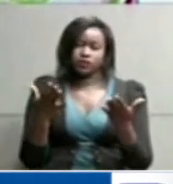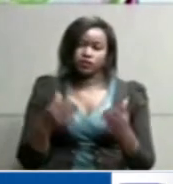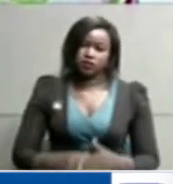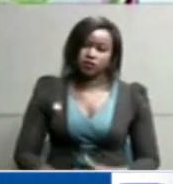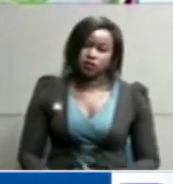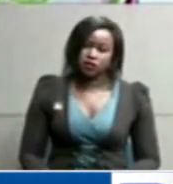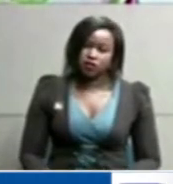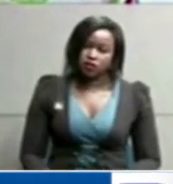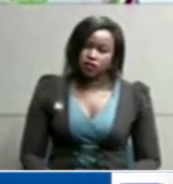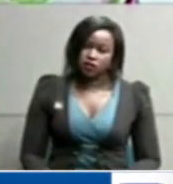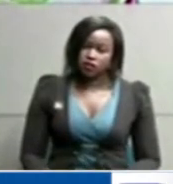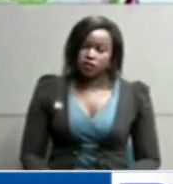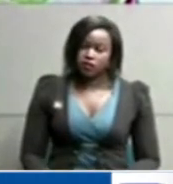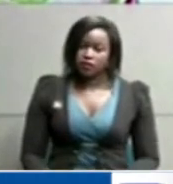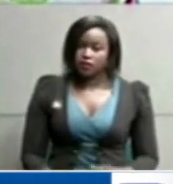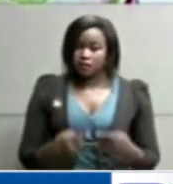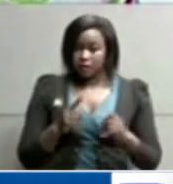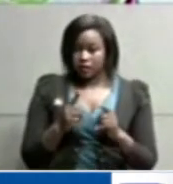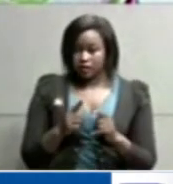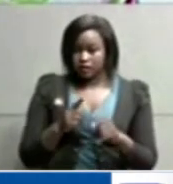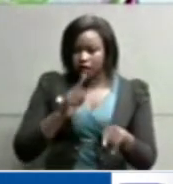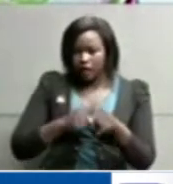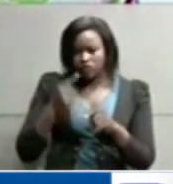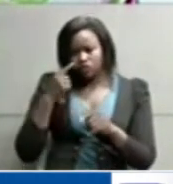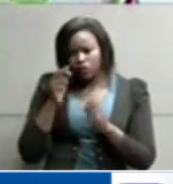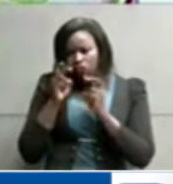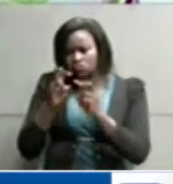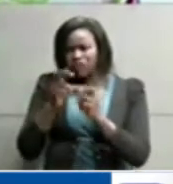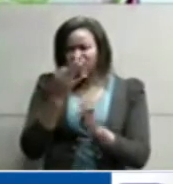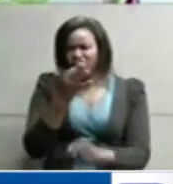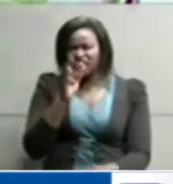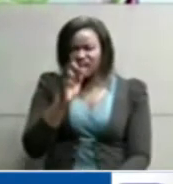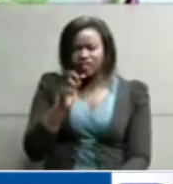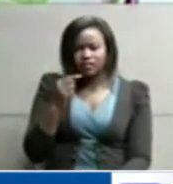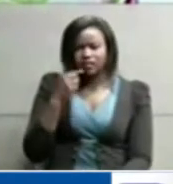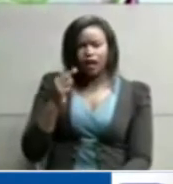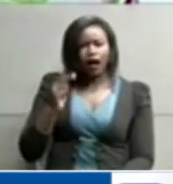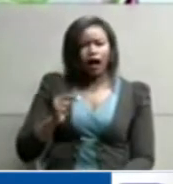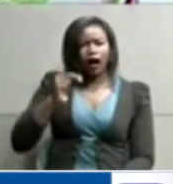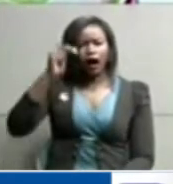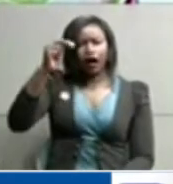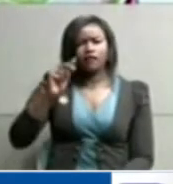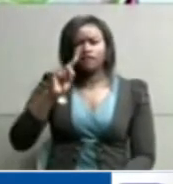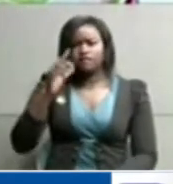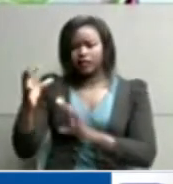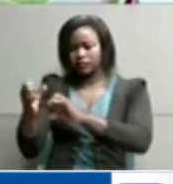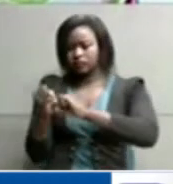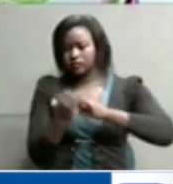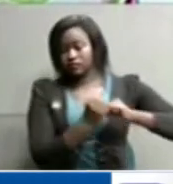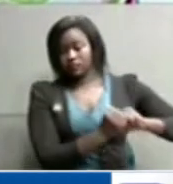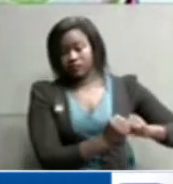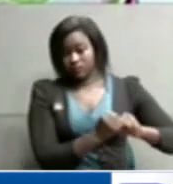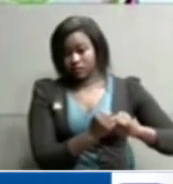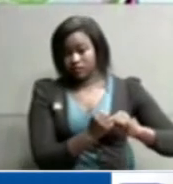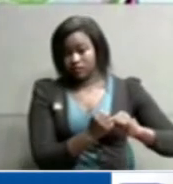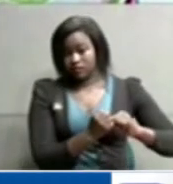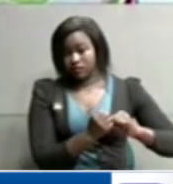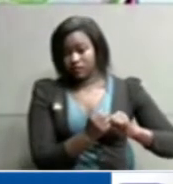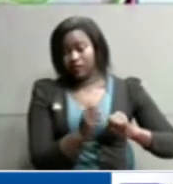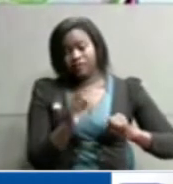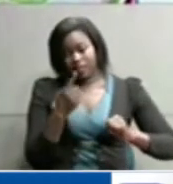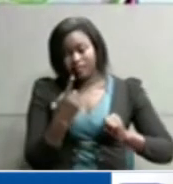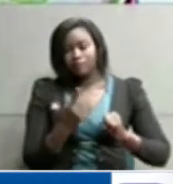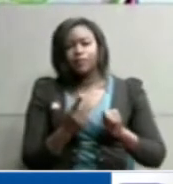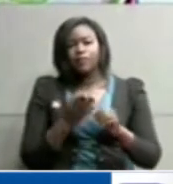So these people put him aside, said, this is a bit high. Put him aside,